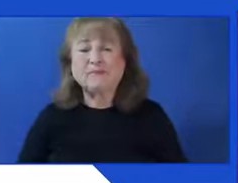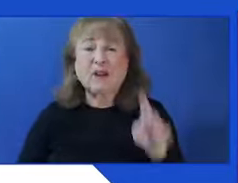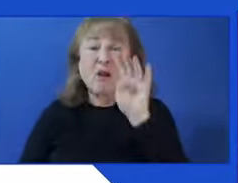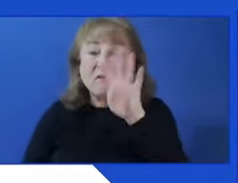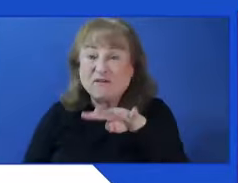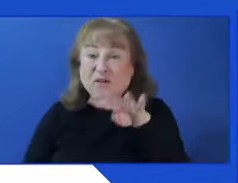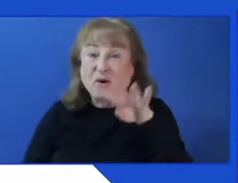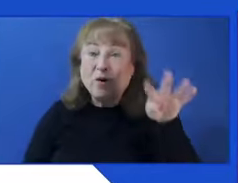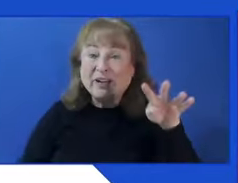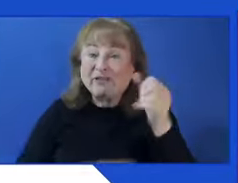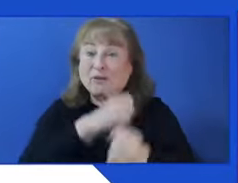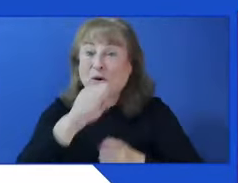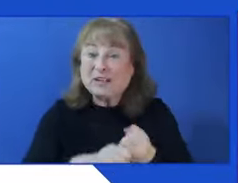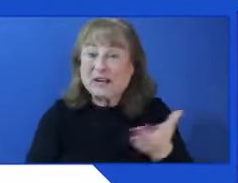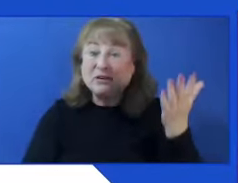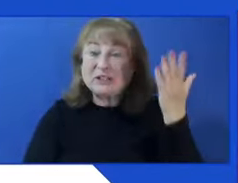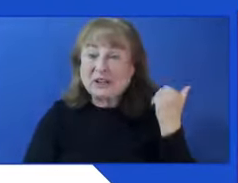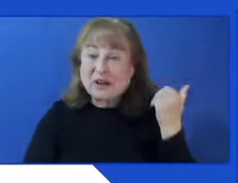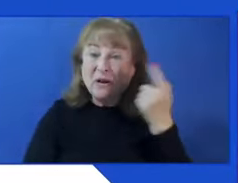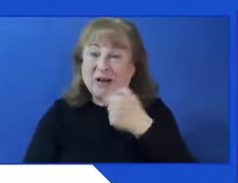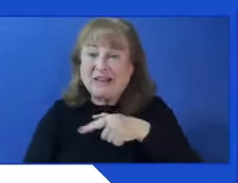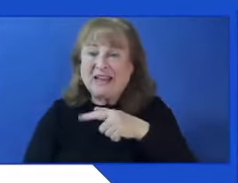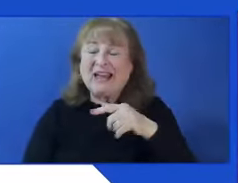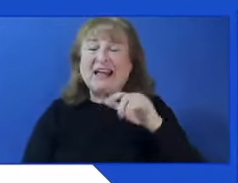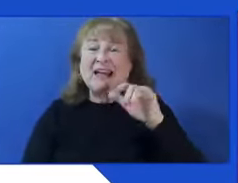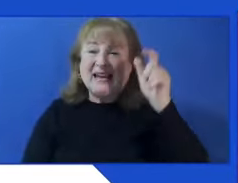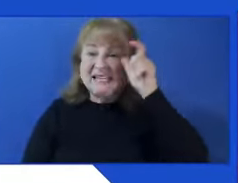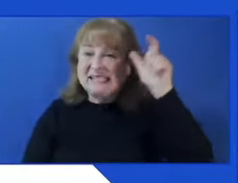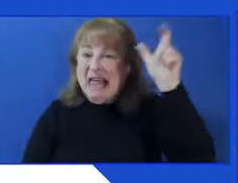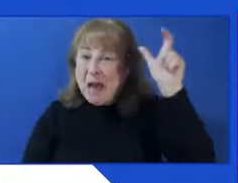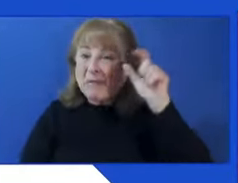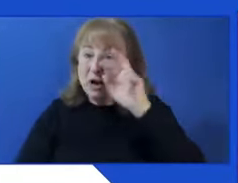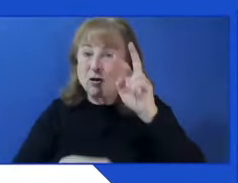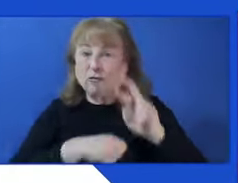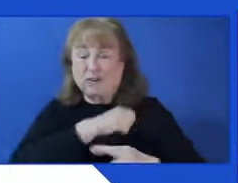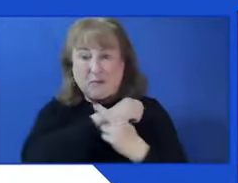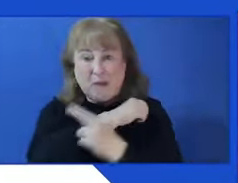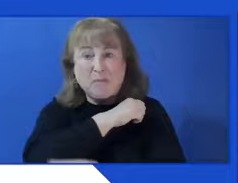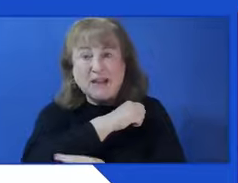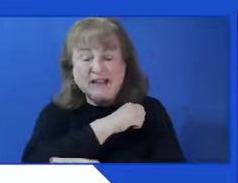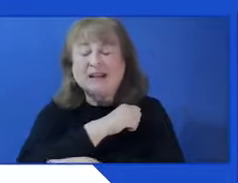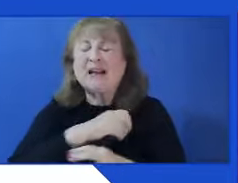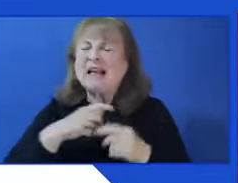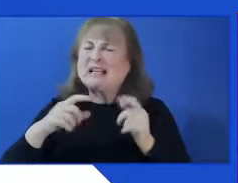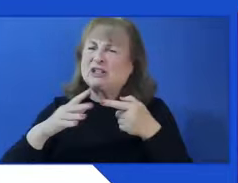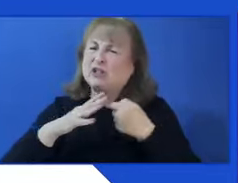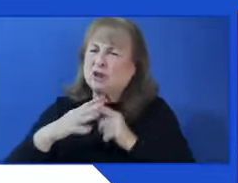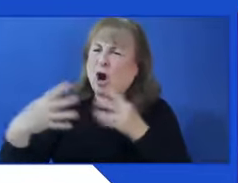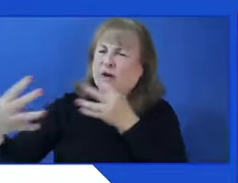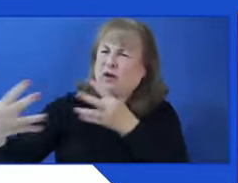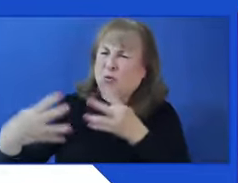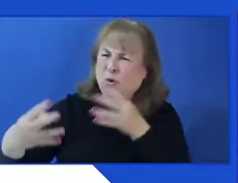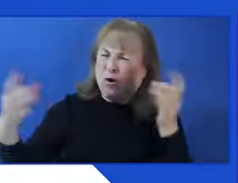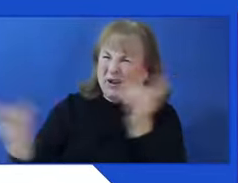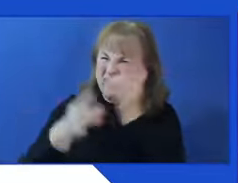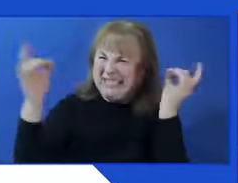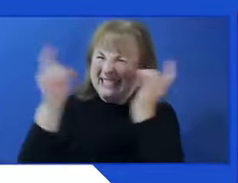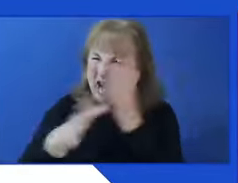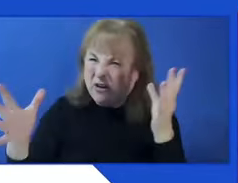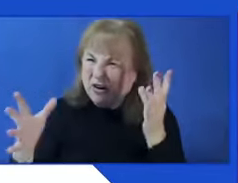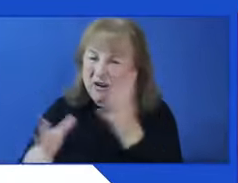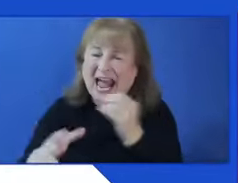44 years ago, the Islamic Republic waged its war of terror and